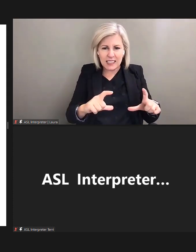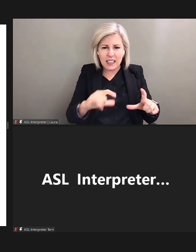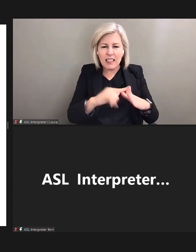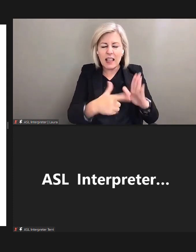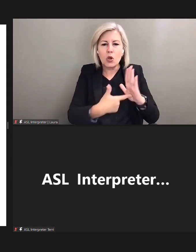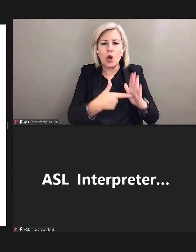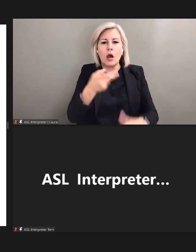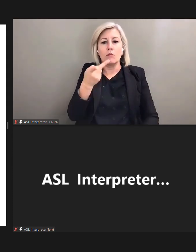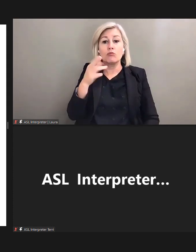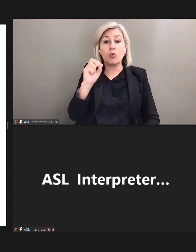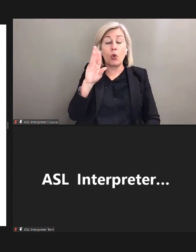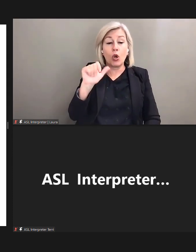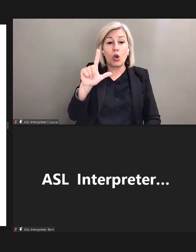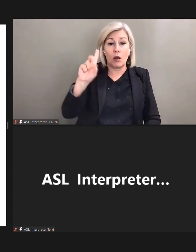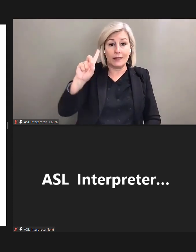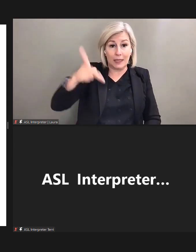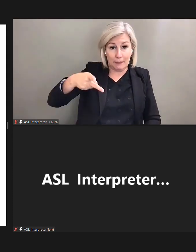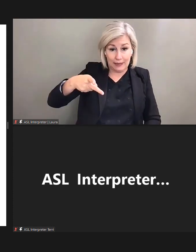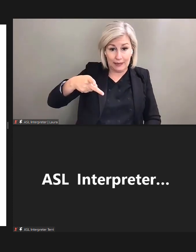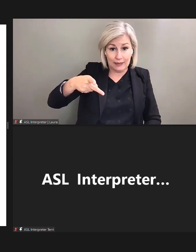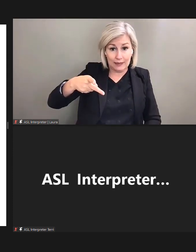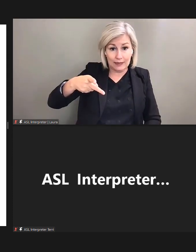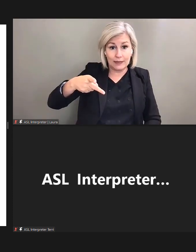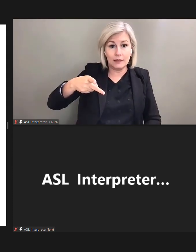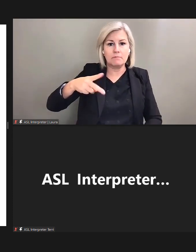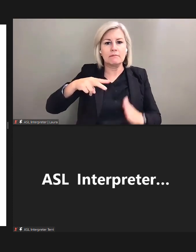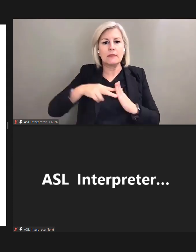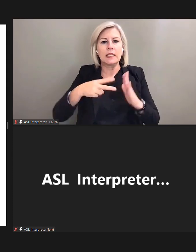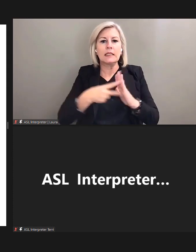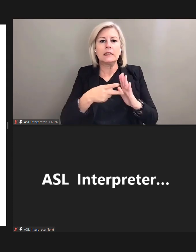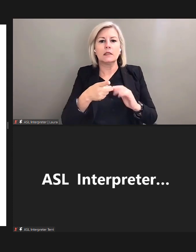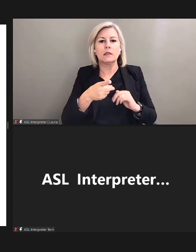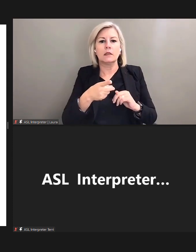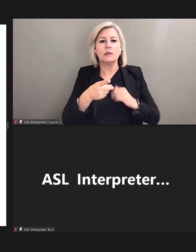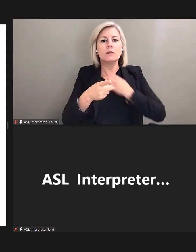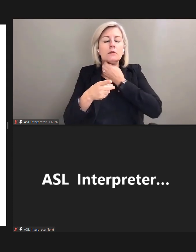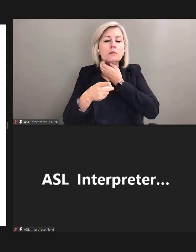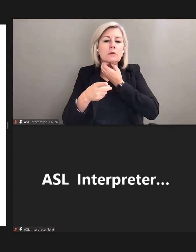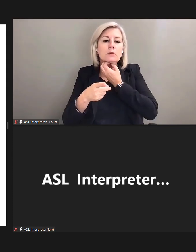indicate protocol DP where